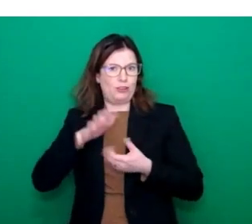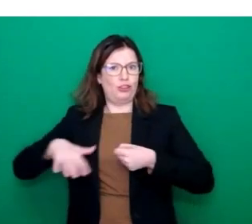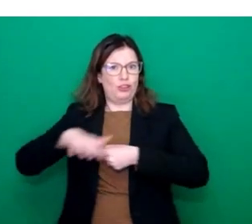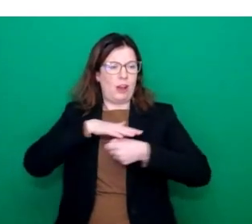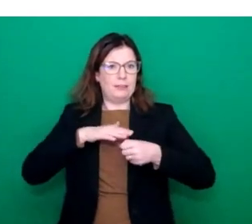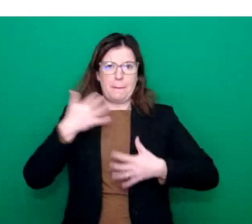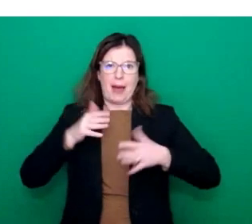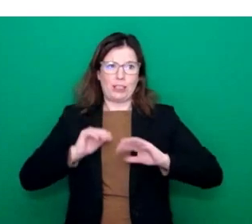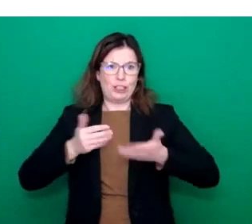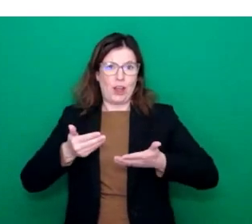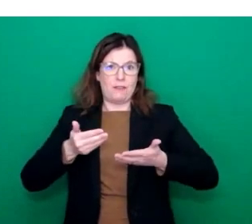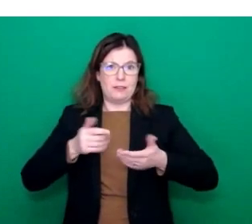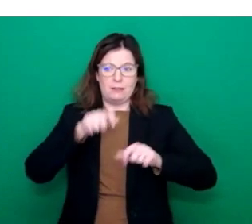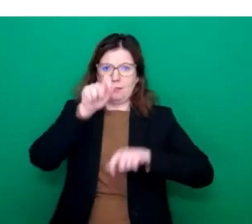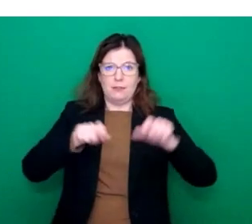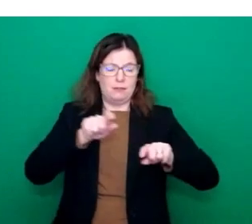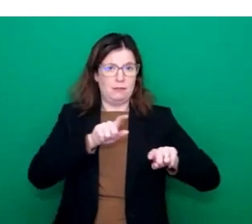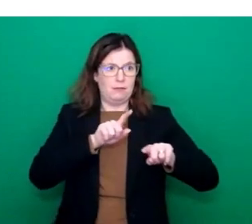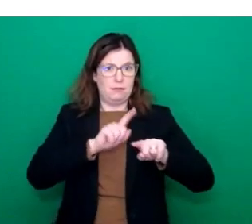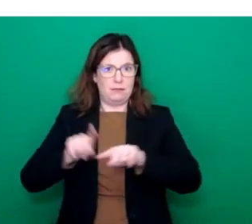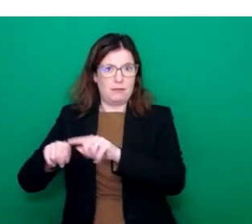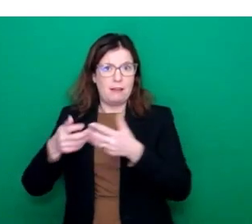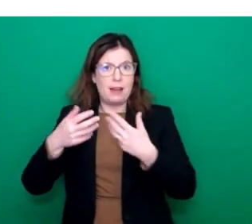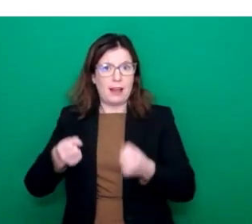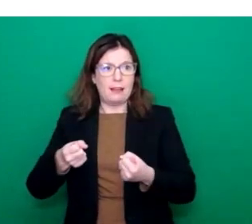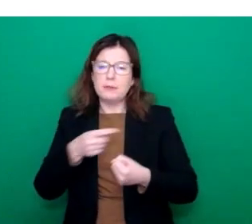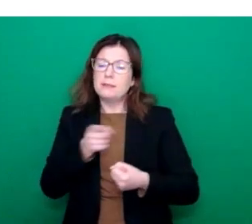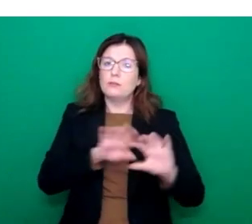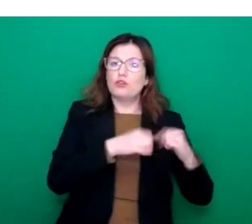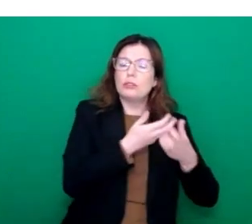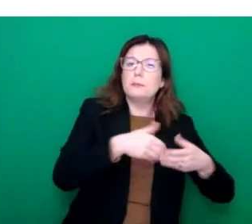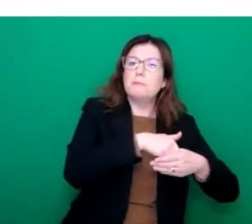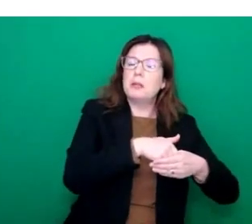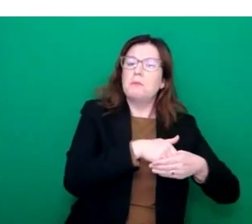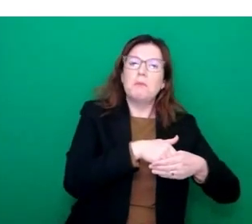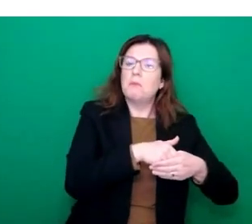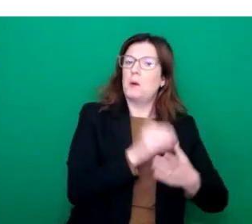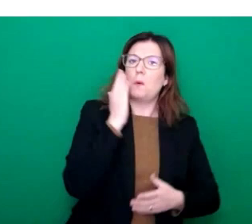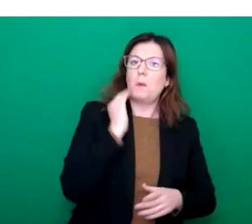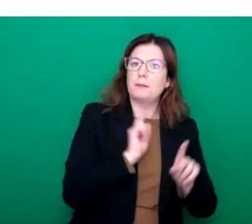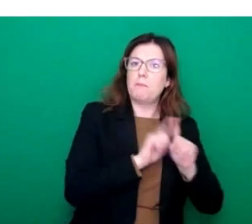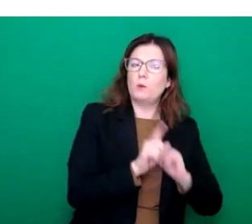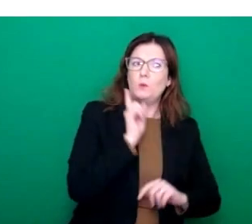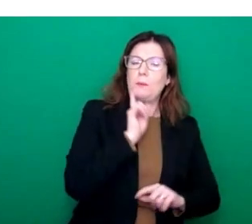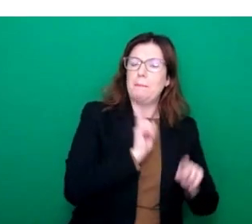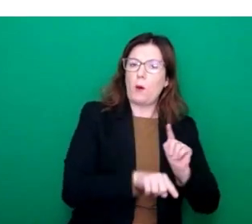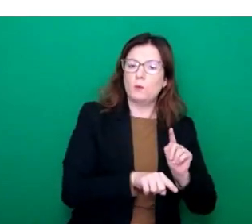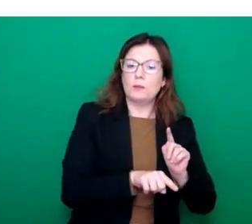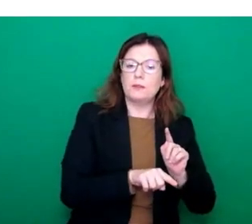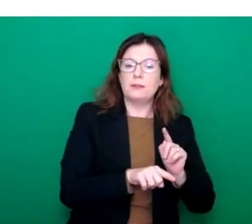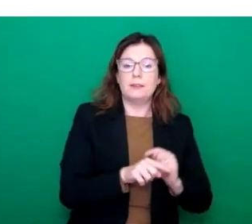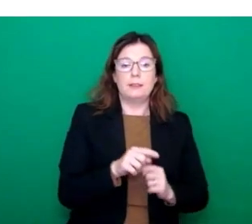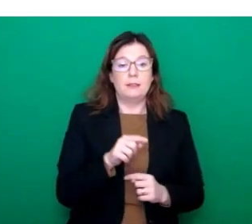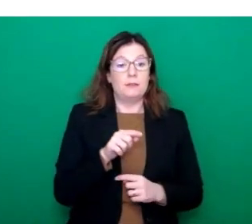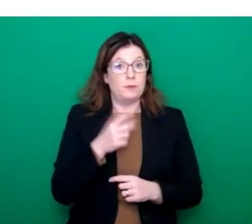service being a hugely diverse one. So as a small group of people who are